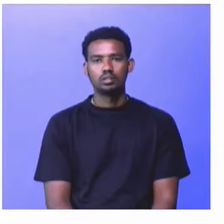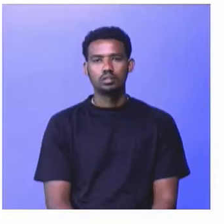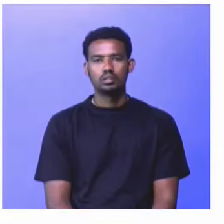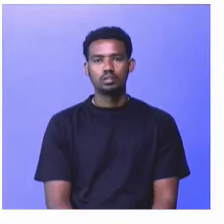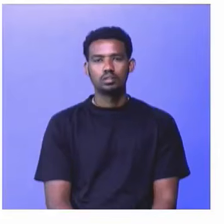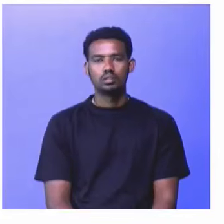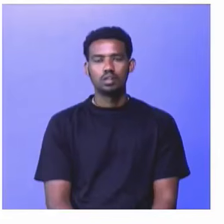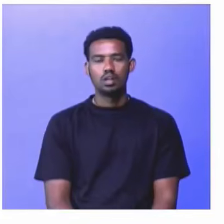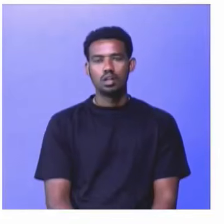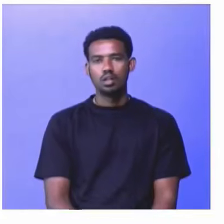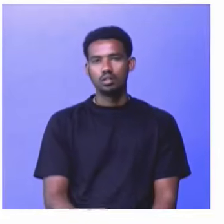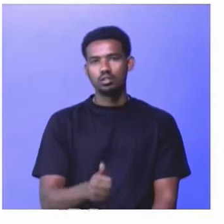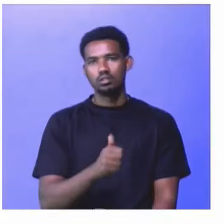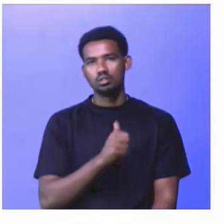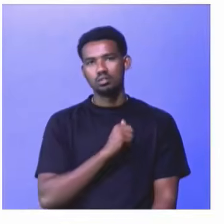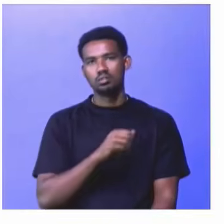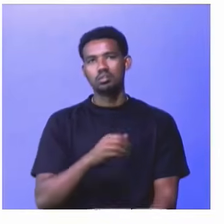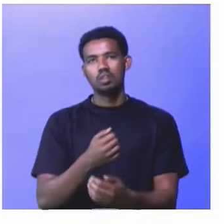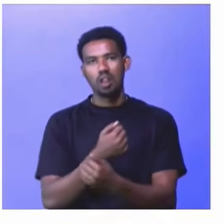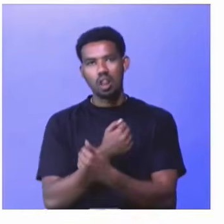introduce